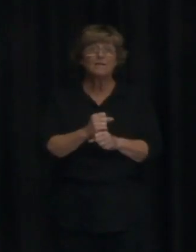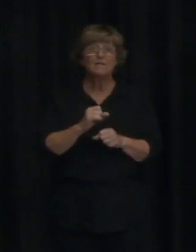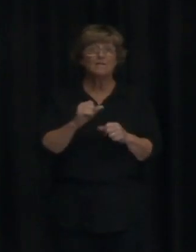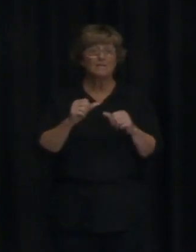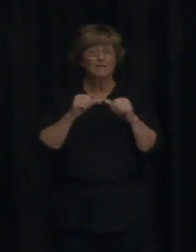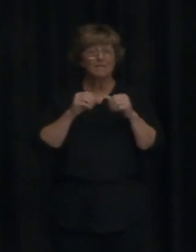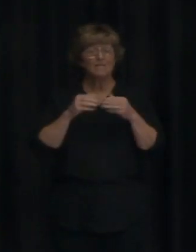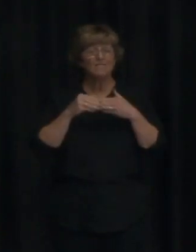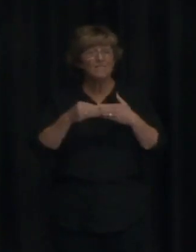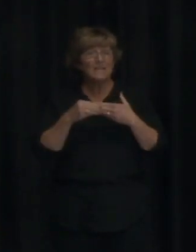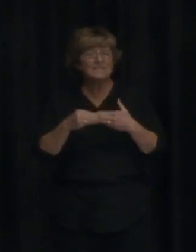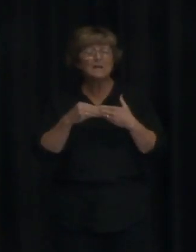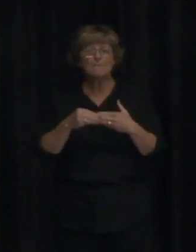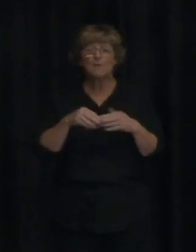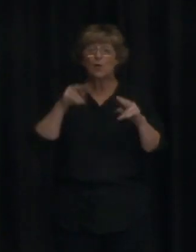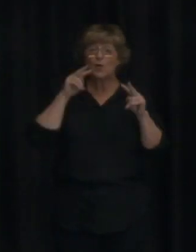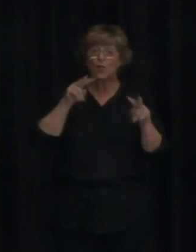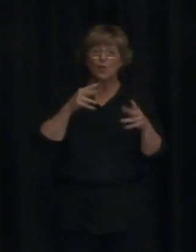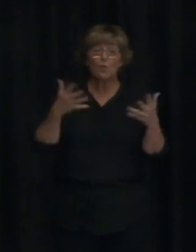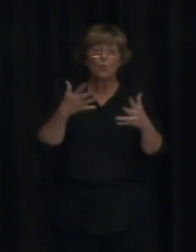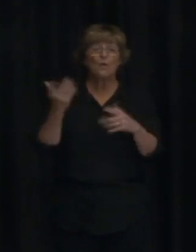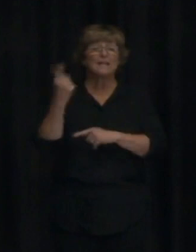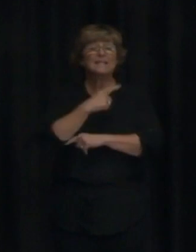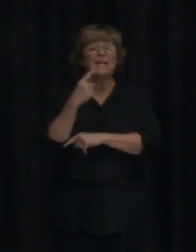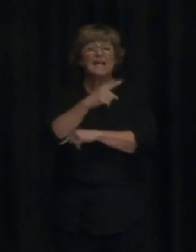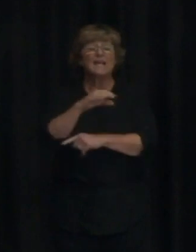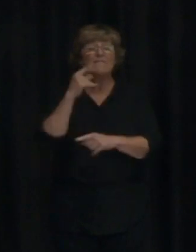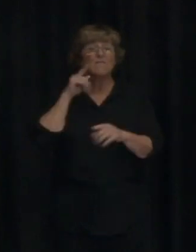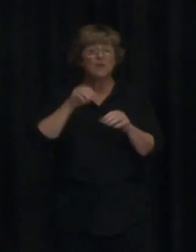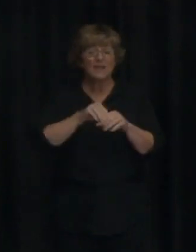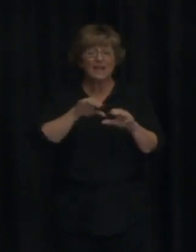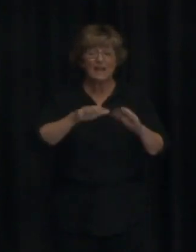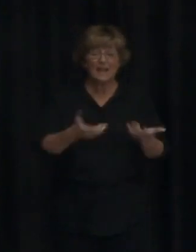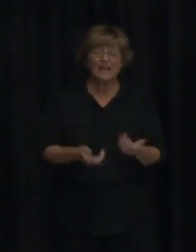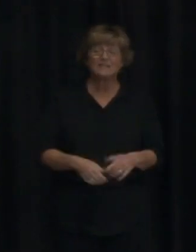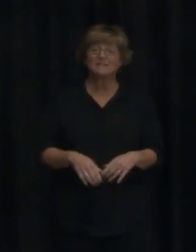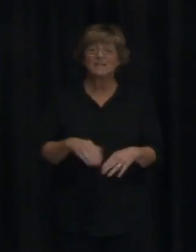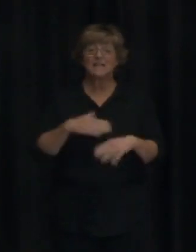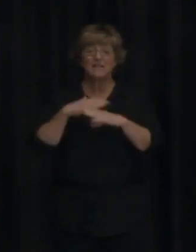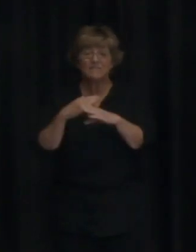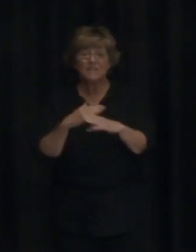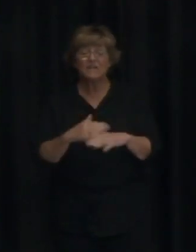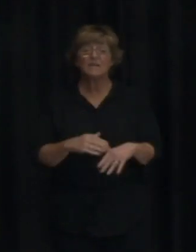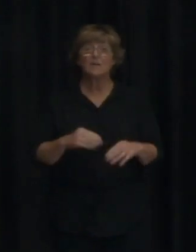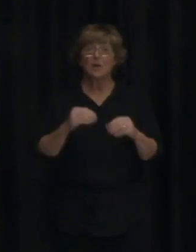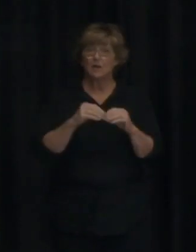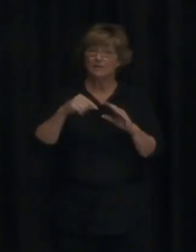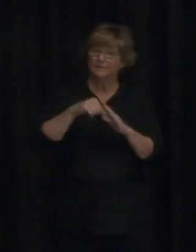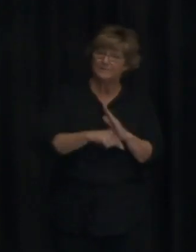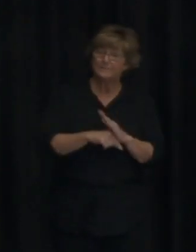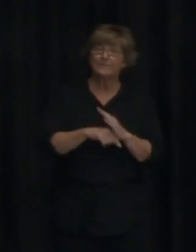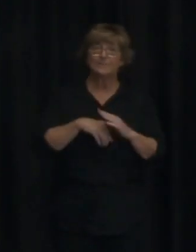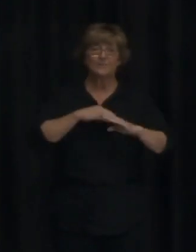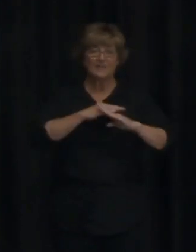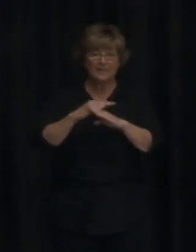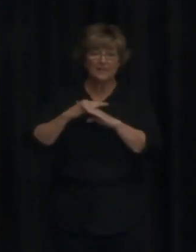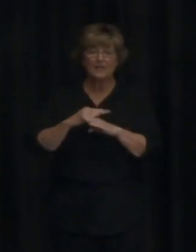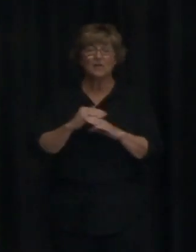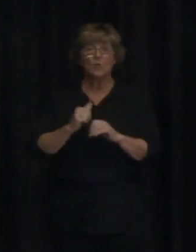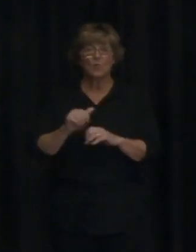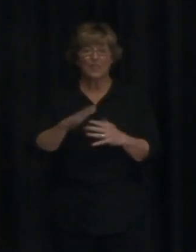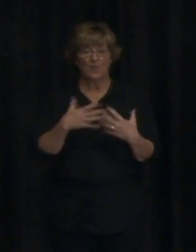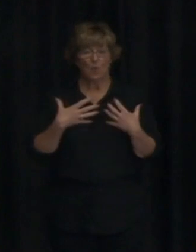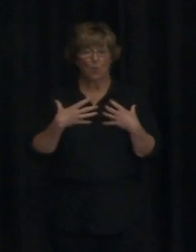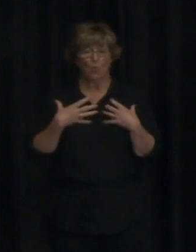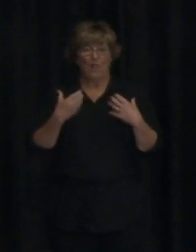flexibility, looking at school days, looking at intervention, deeper intervention to address kids' wellness,